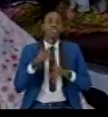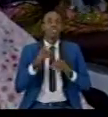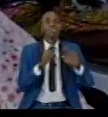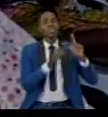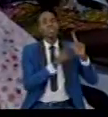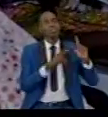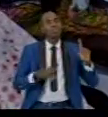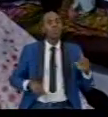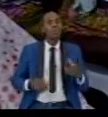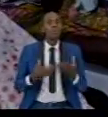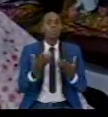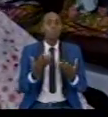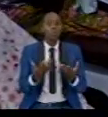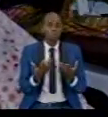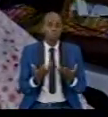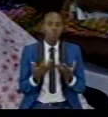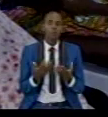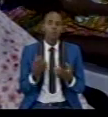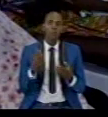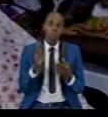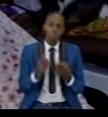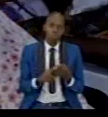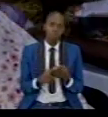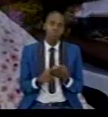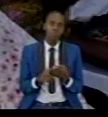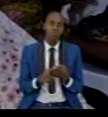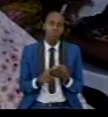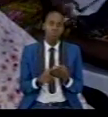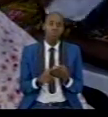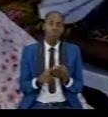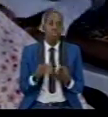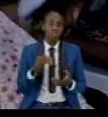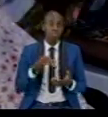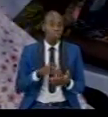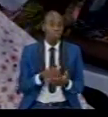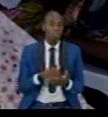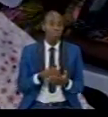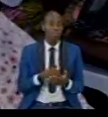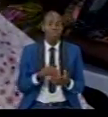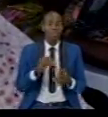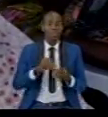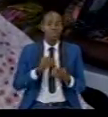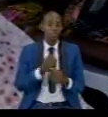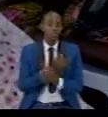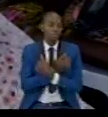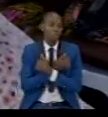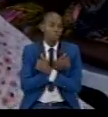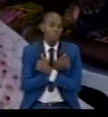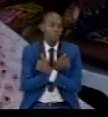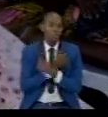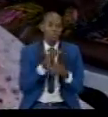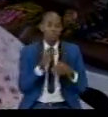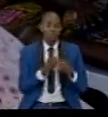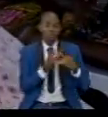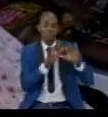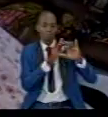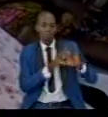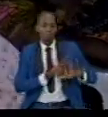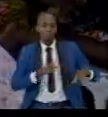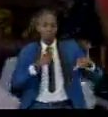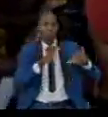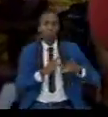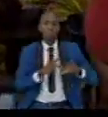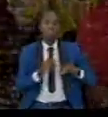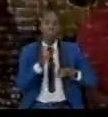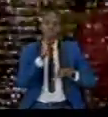once again in love the mercy The Compassion is